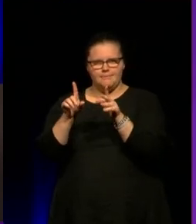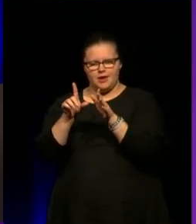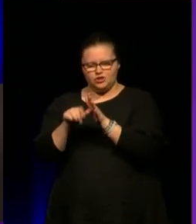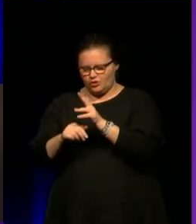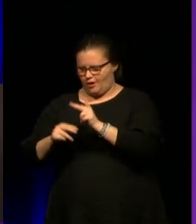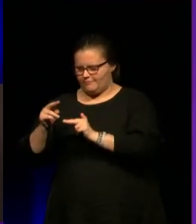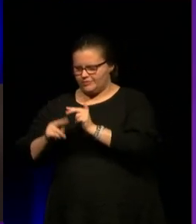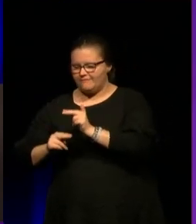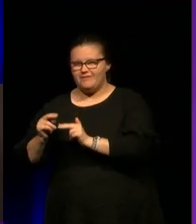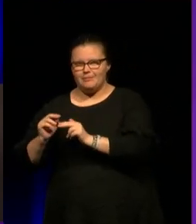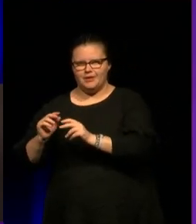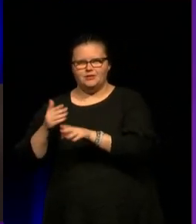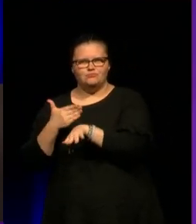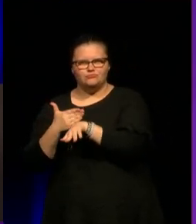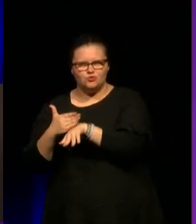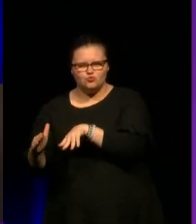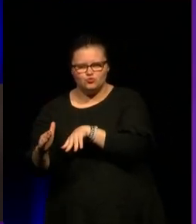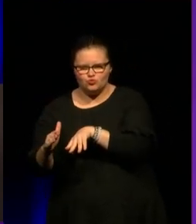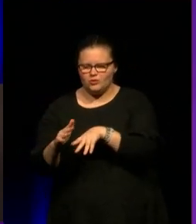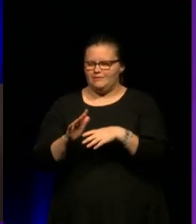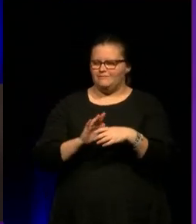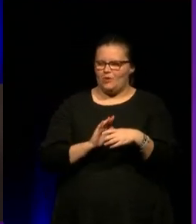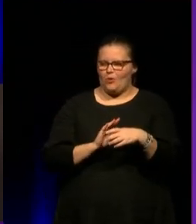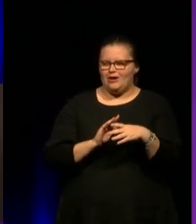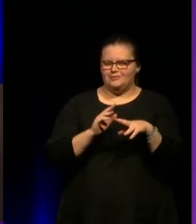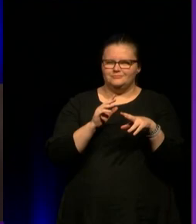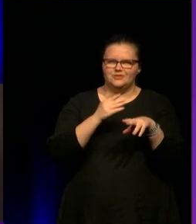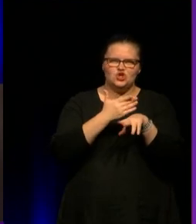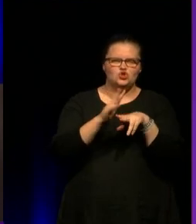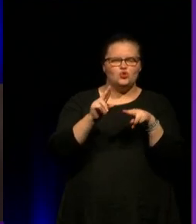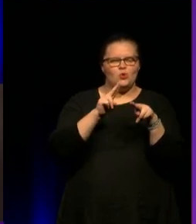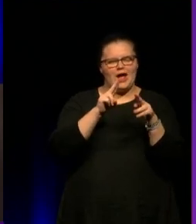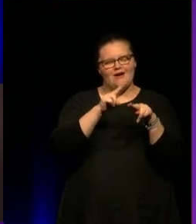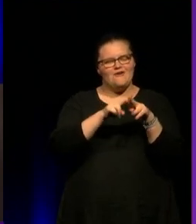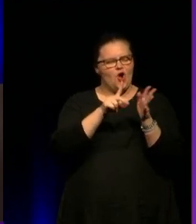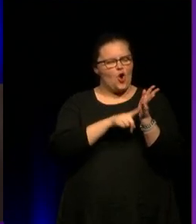one is flu-COVID combination. The cool kids call it Fluvid.